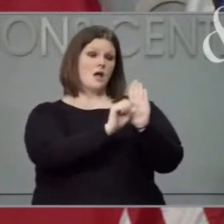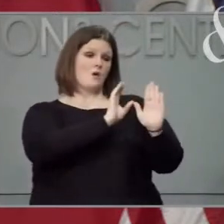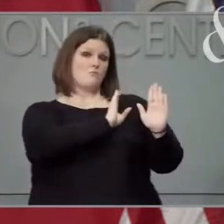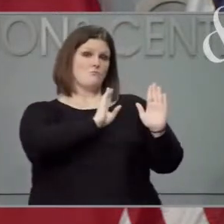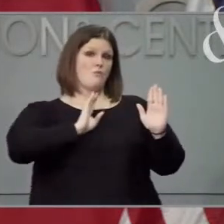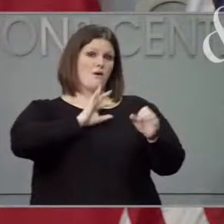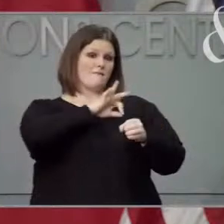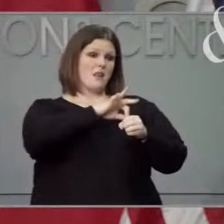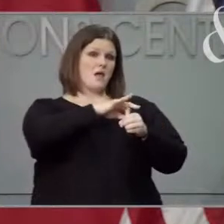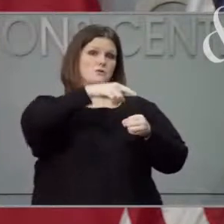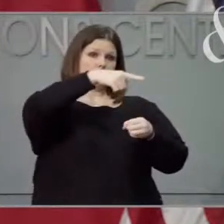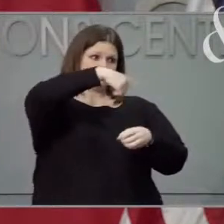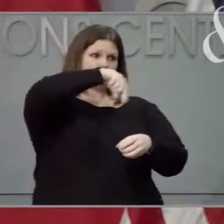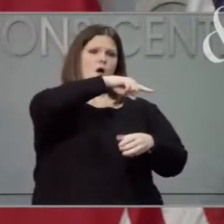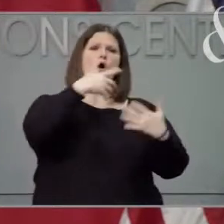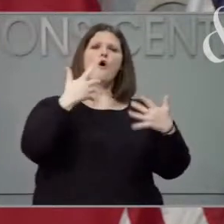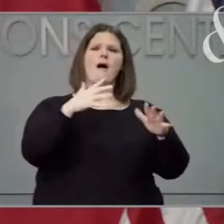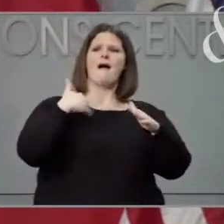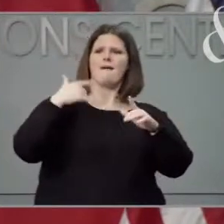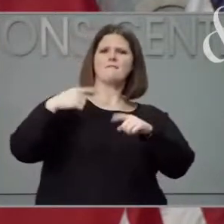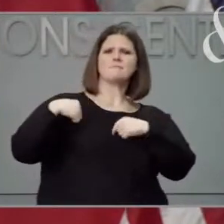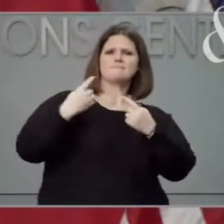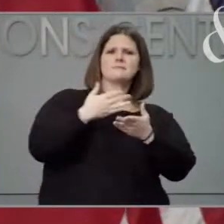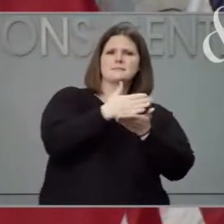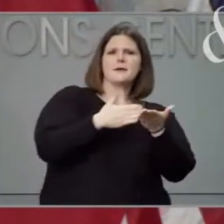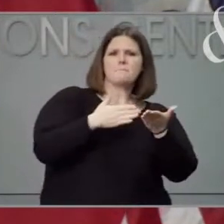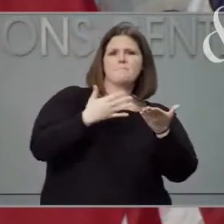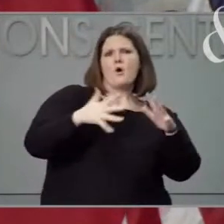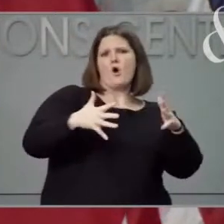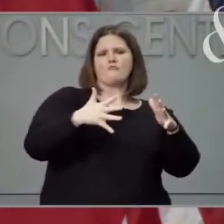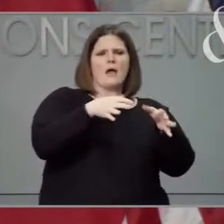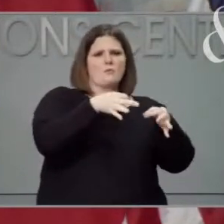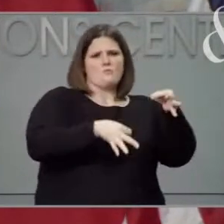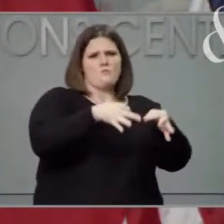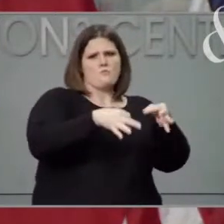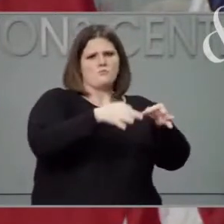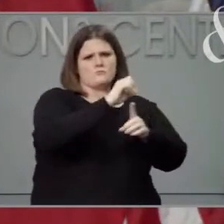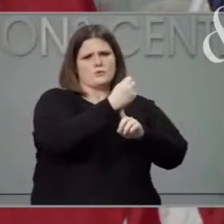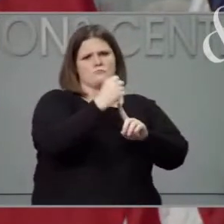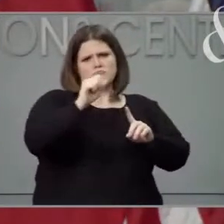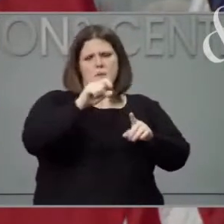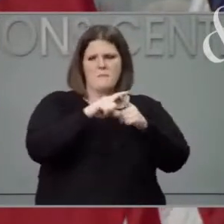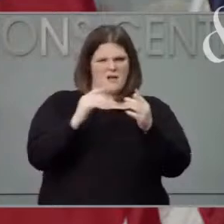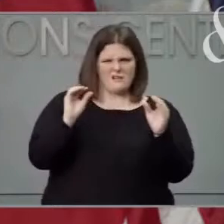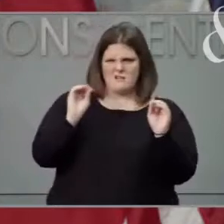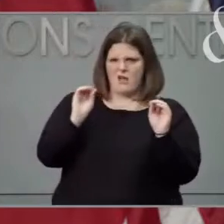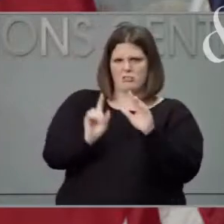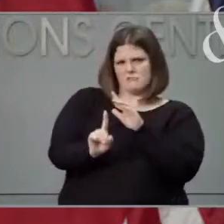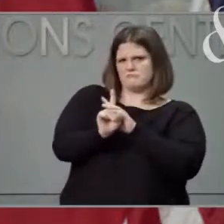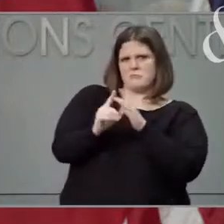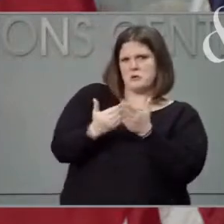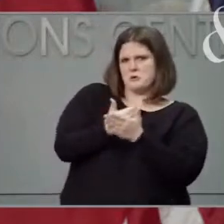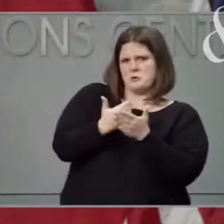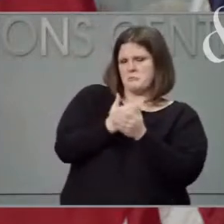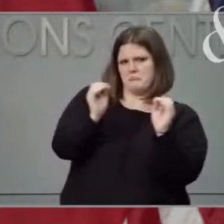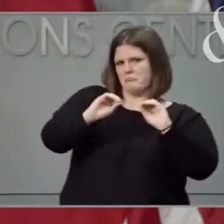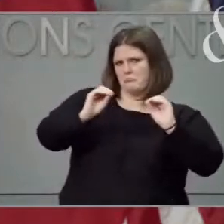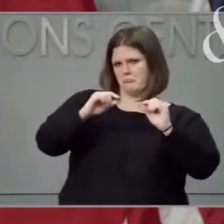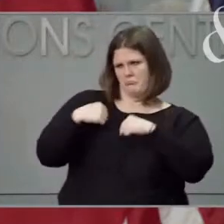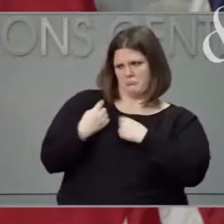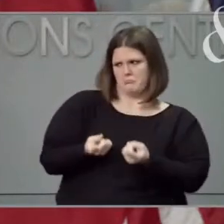some existing litigation against it, but again, nothing new has been filed in the last few days.